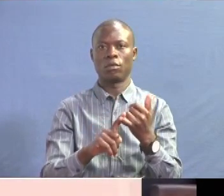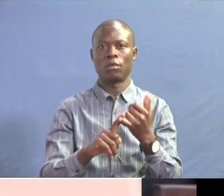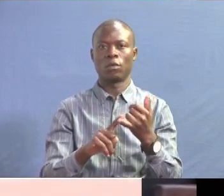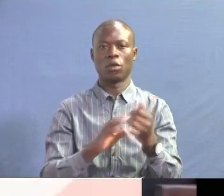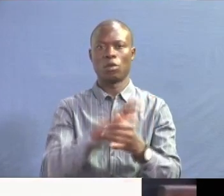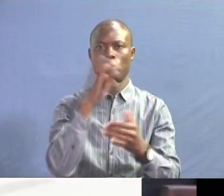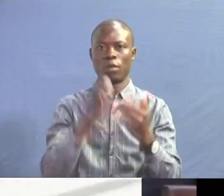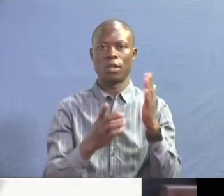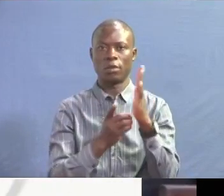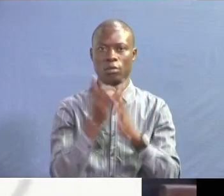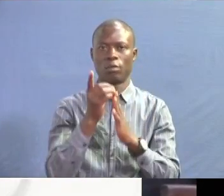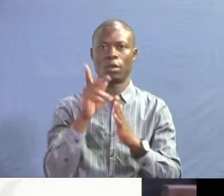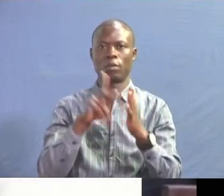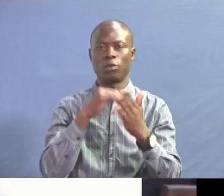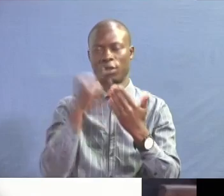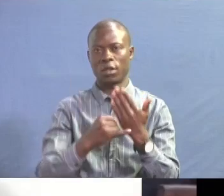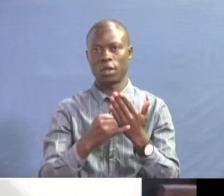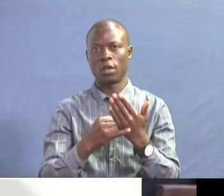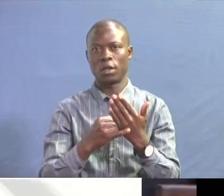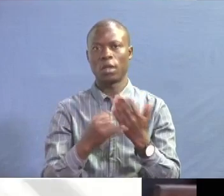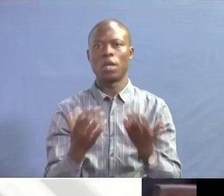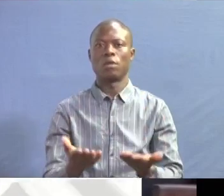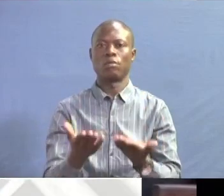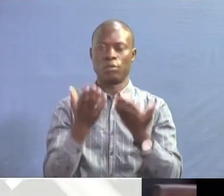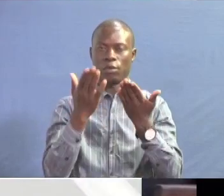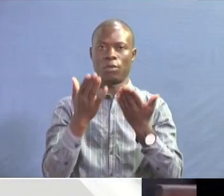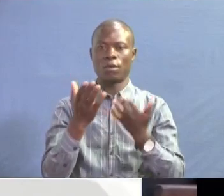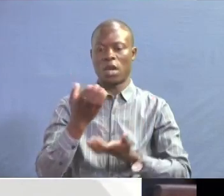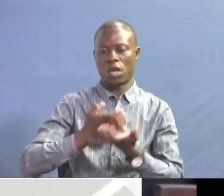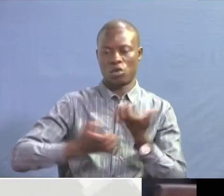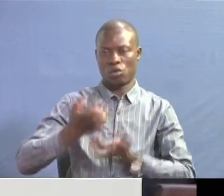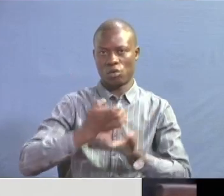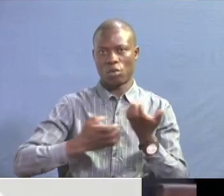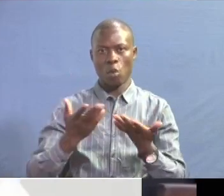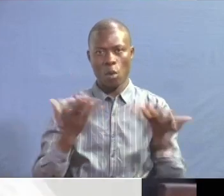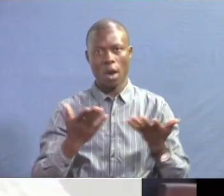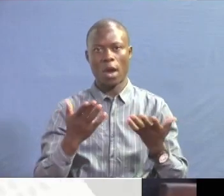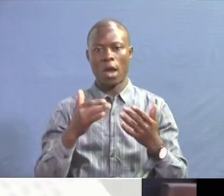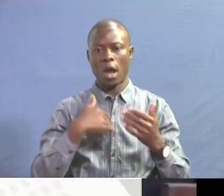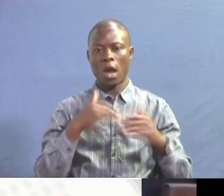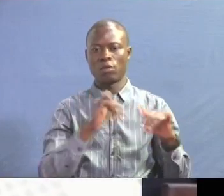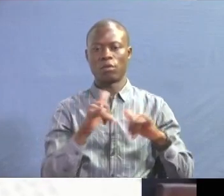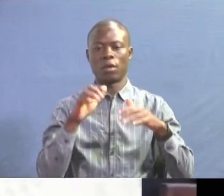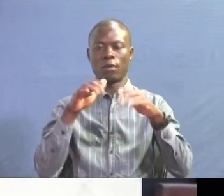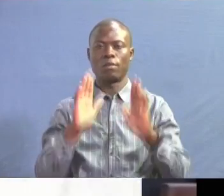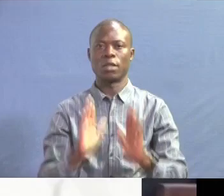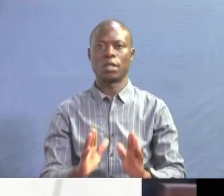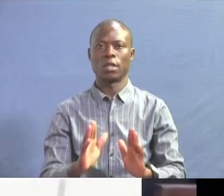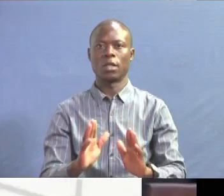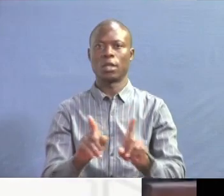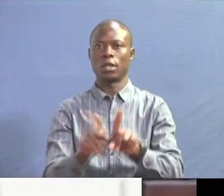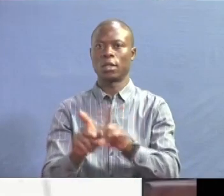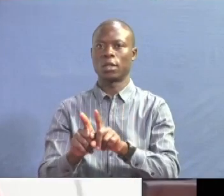completing development projects, improving the economic well-being of our farmers,